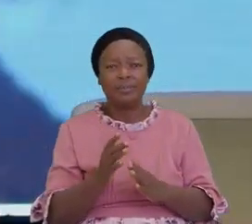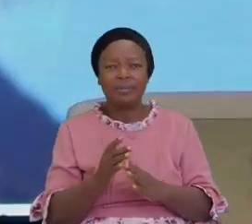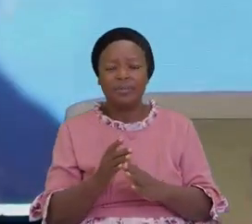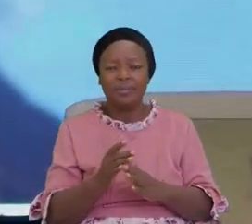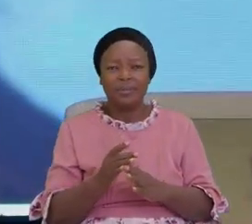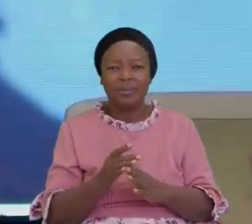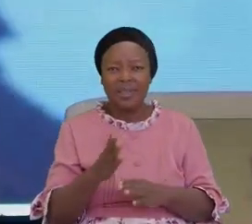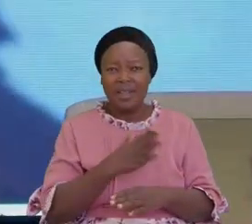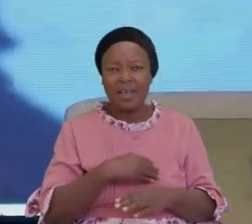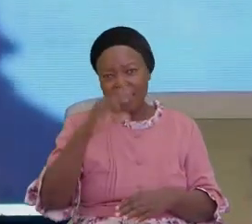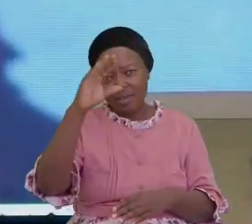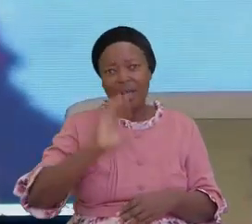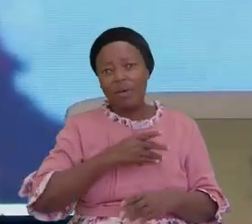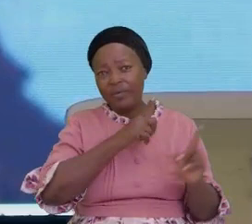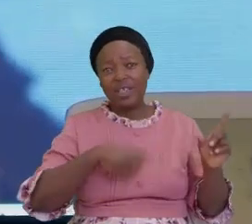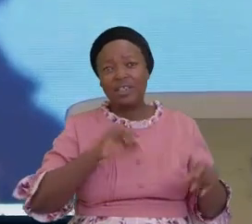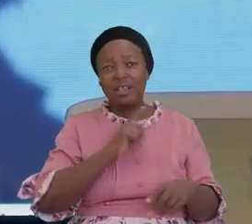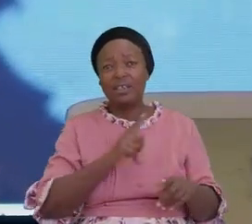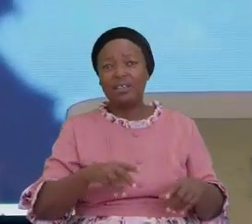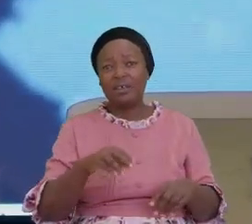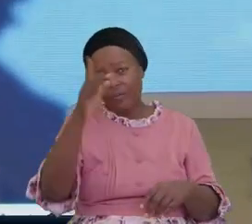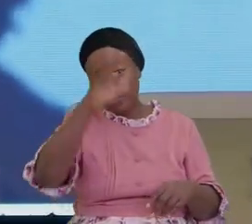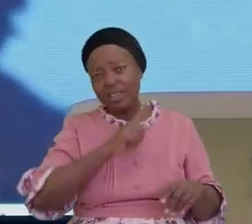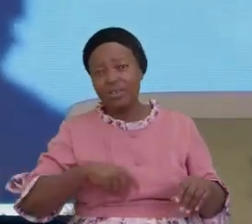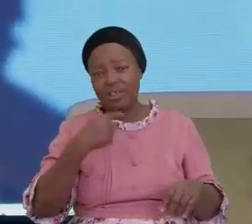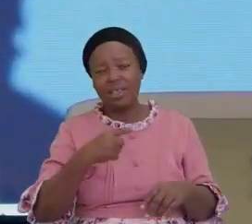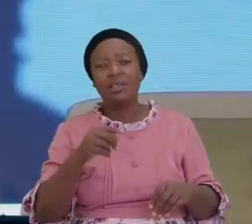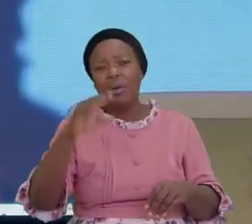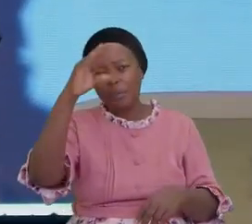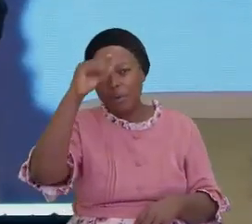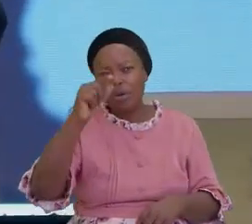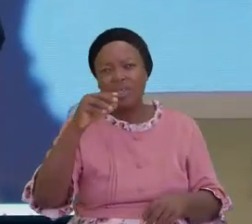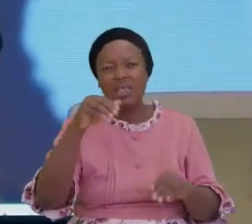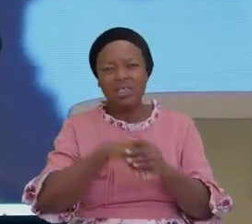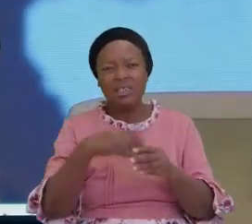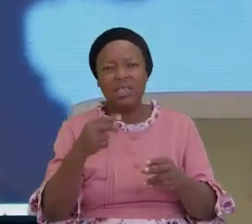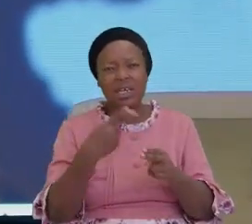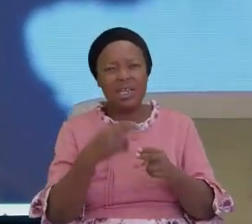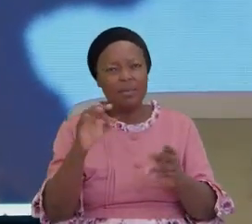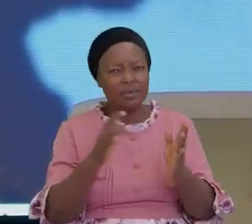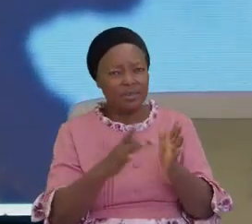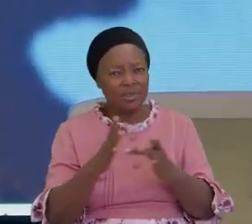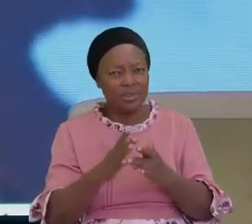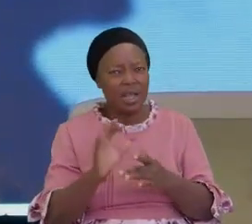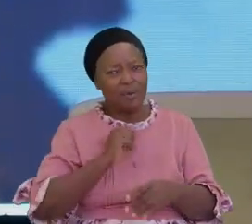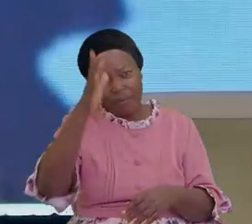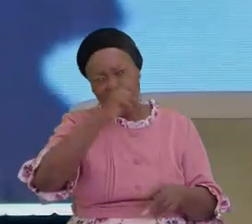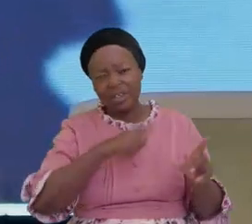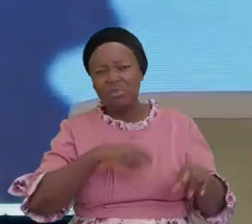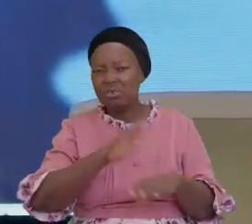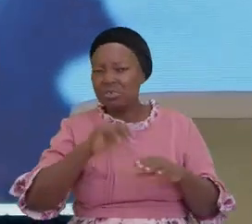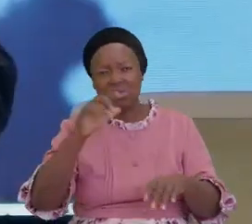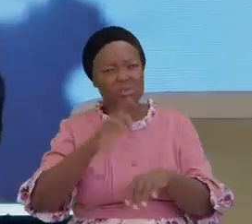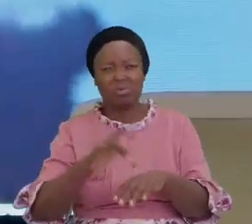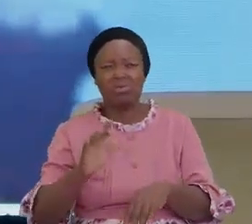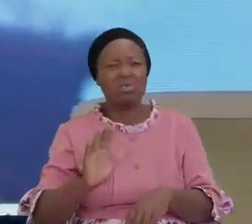And I said, boy, in the name of Jesus, I didn't touch him. I didn't pull him